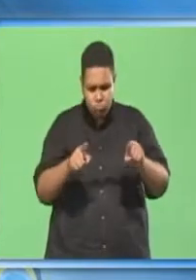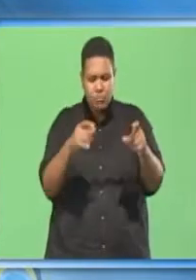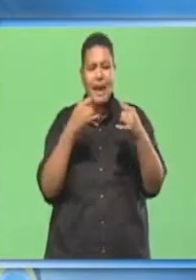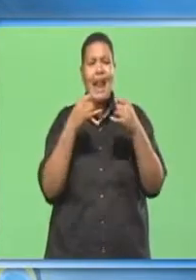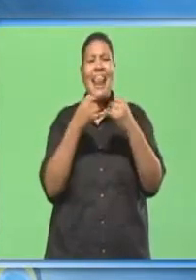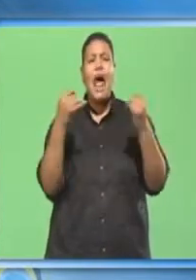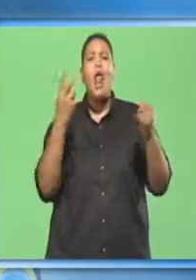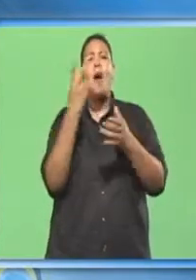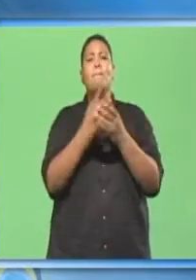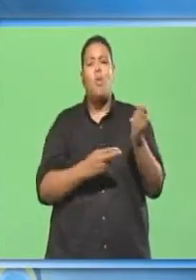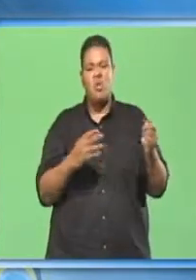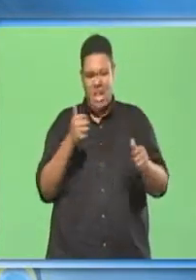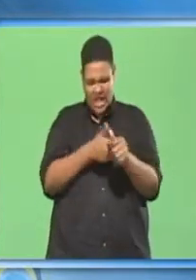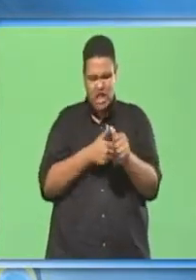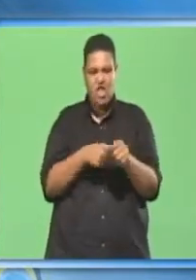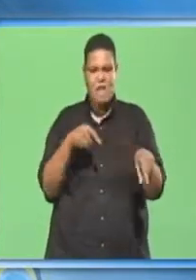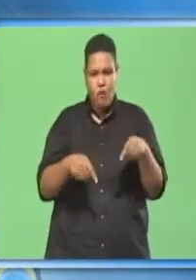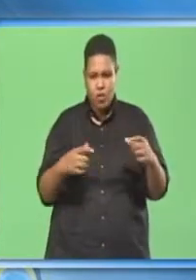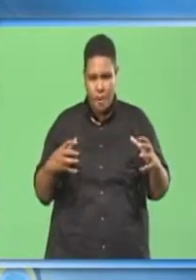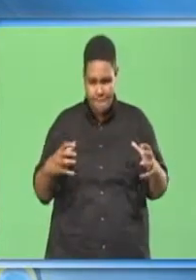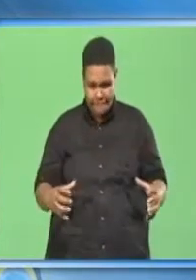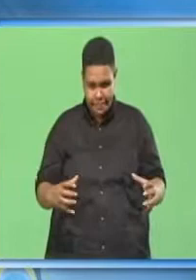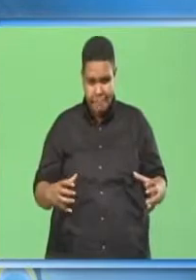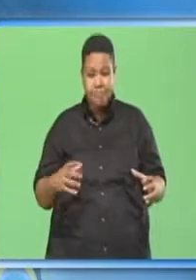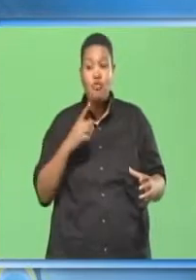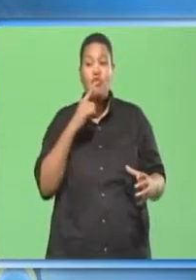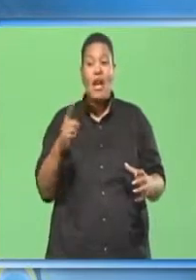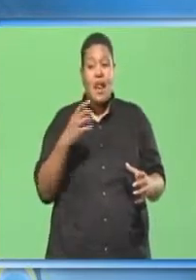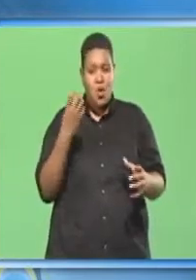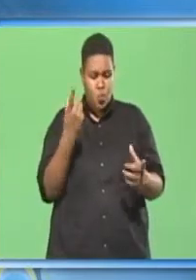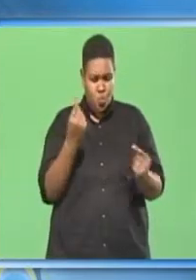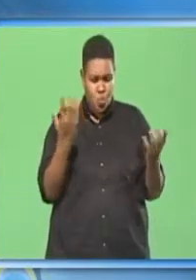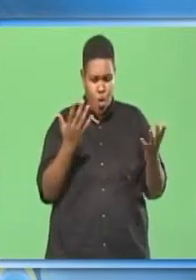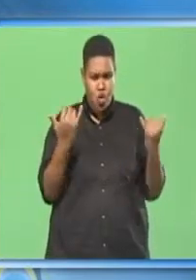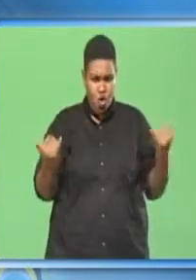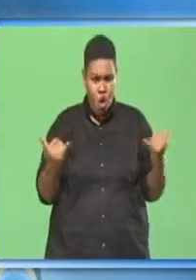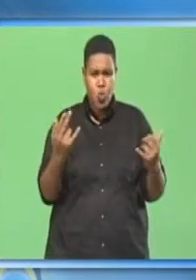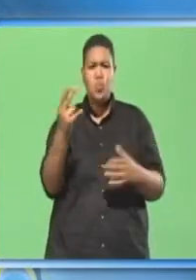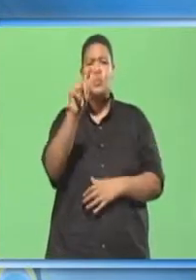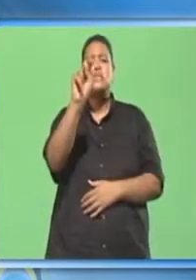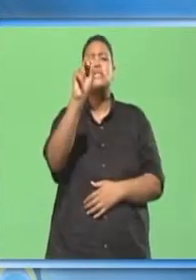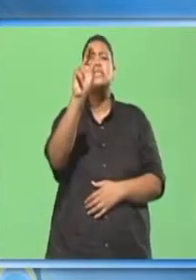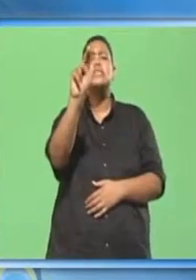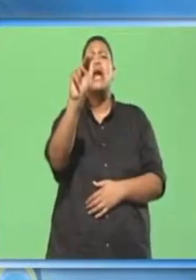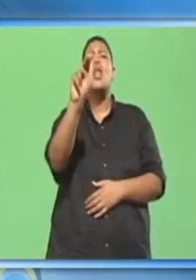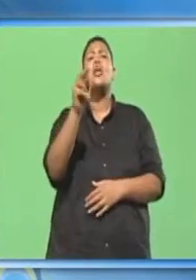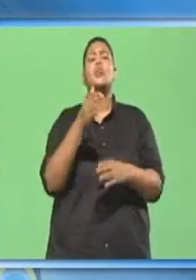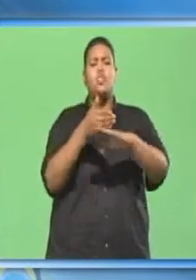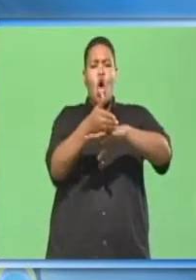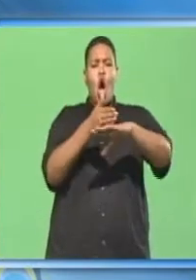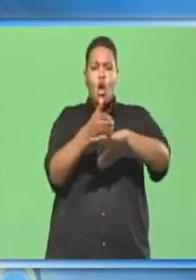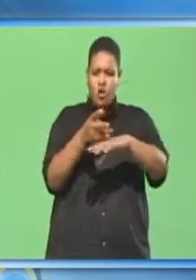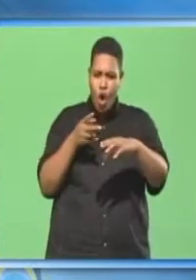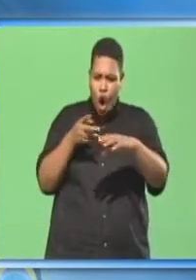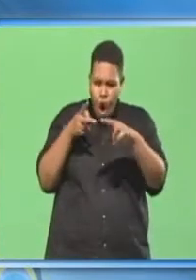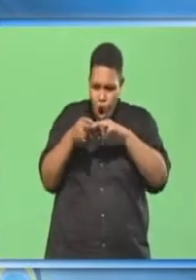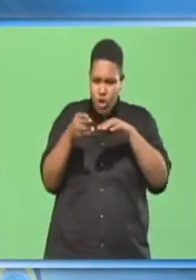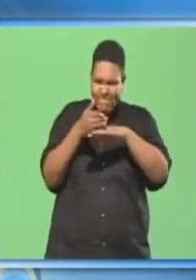each leg. Clamp the rails in the bench vise and use a tenon saw to cut out the tenon.